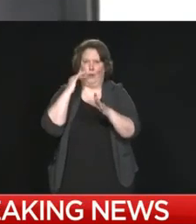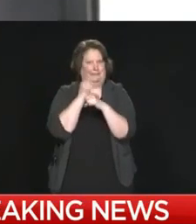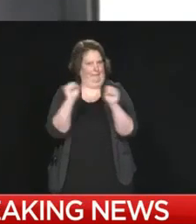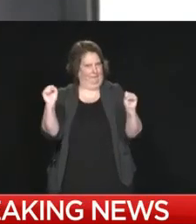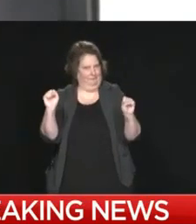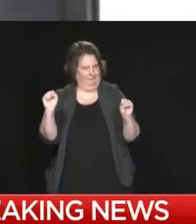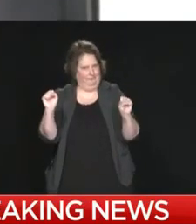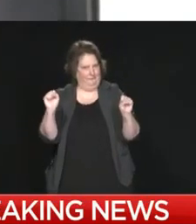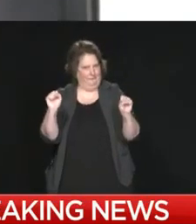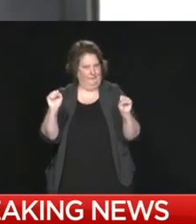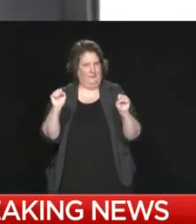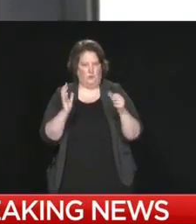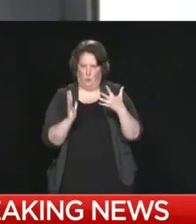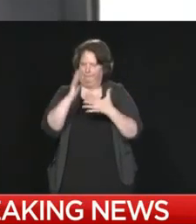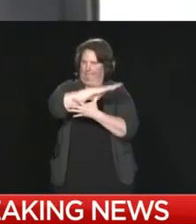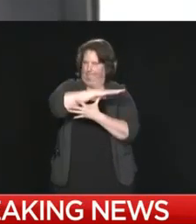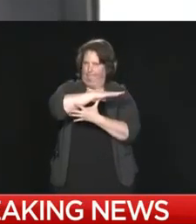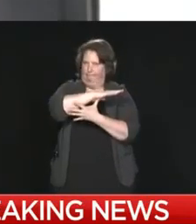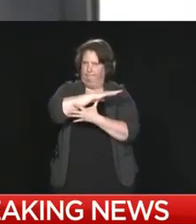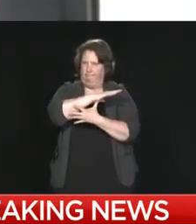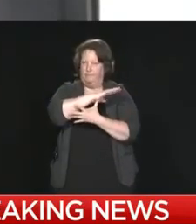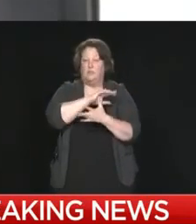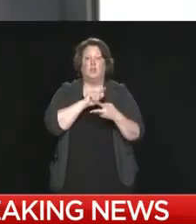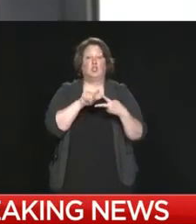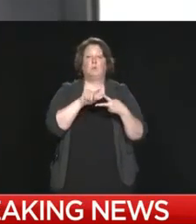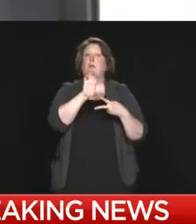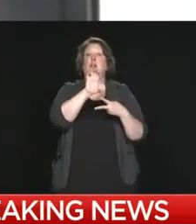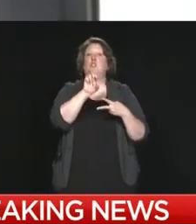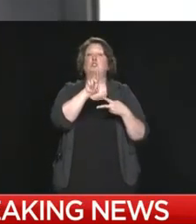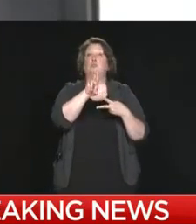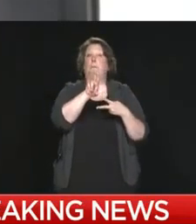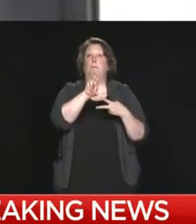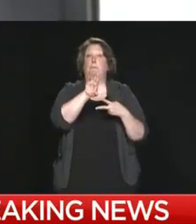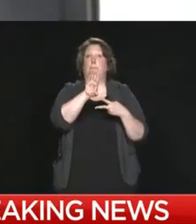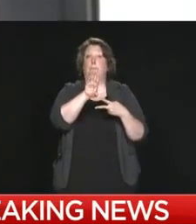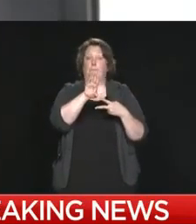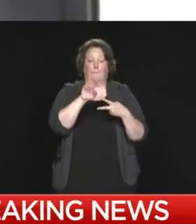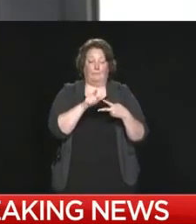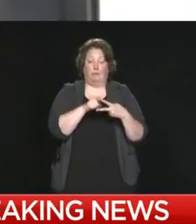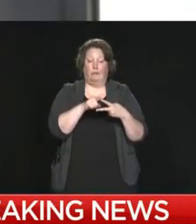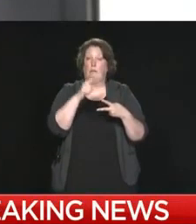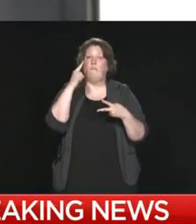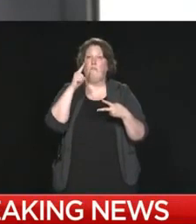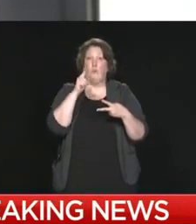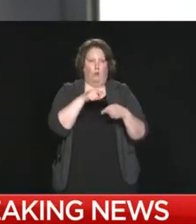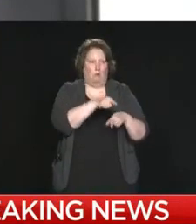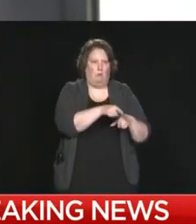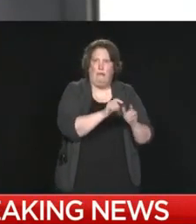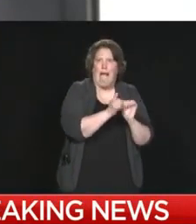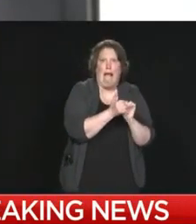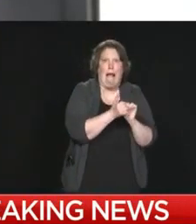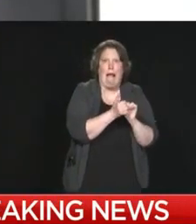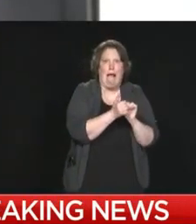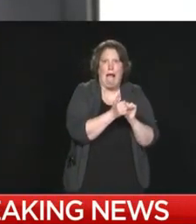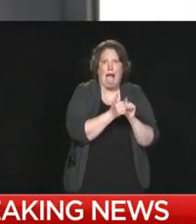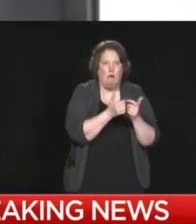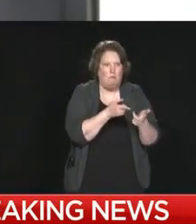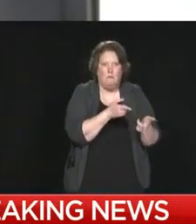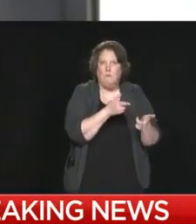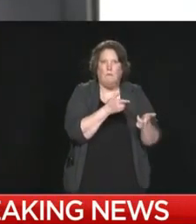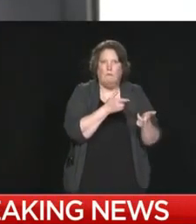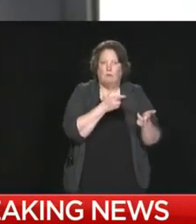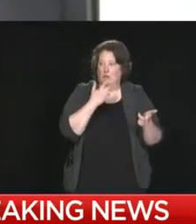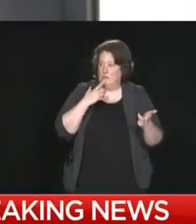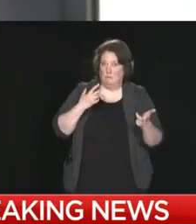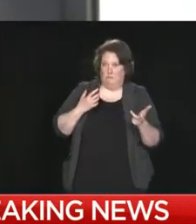safe. It was there to replace revenue at a time where massive parts of the